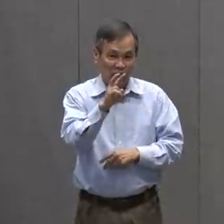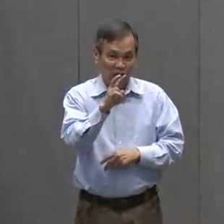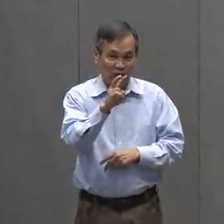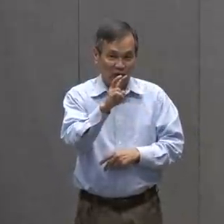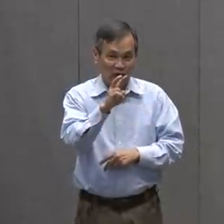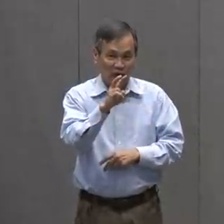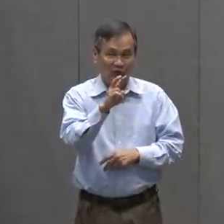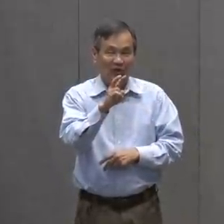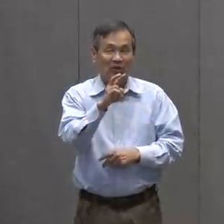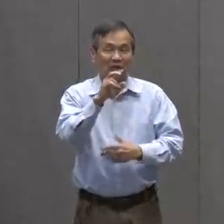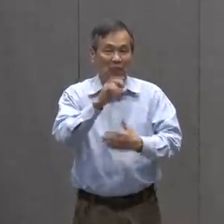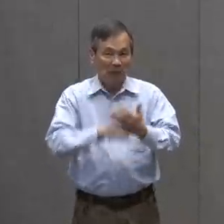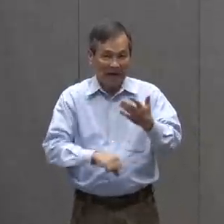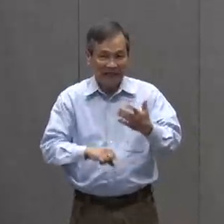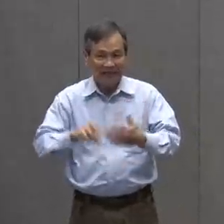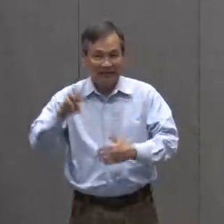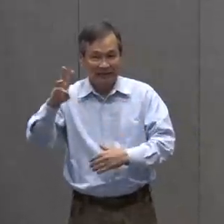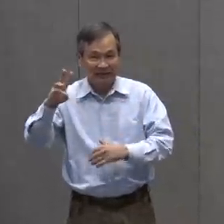I would have a six.